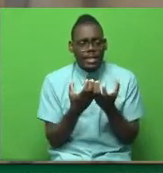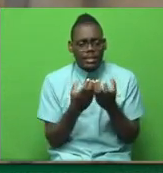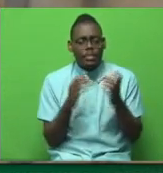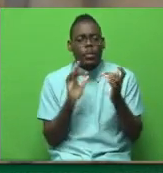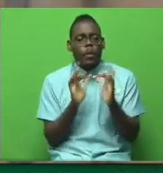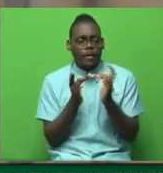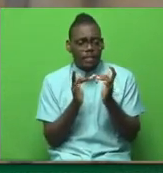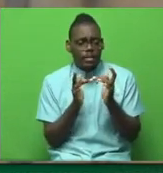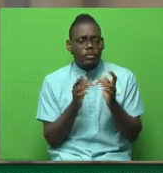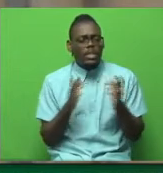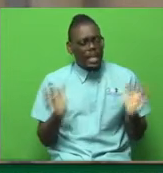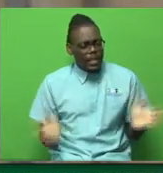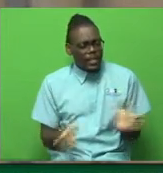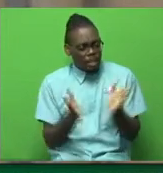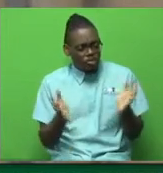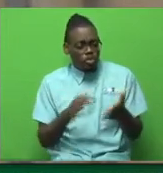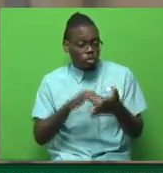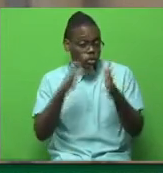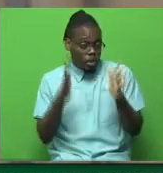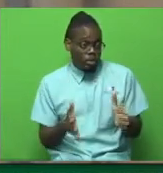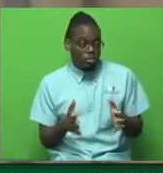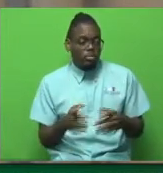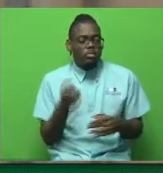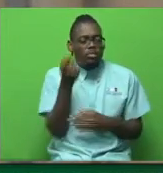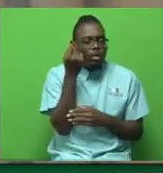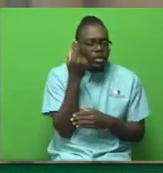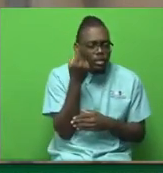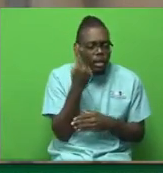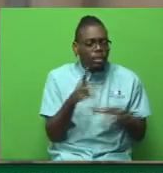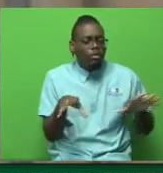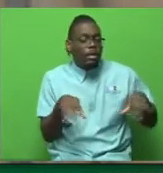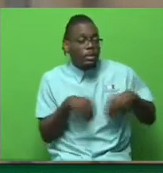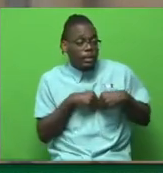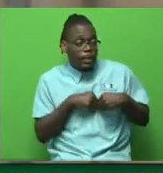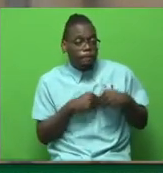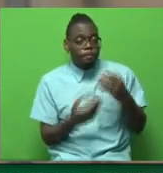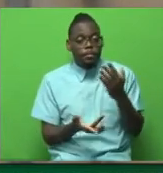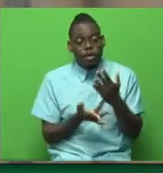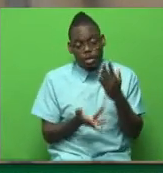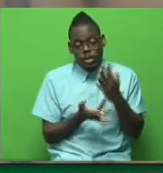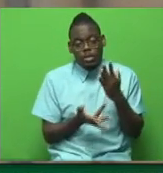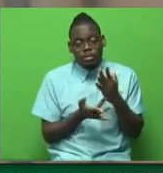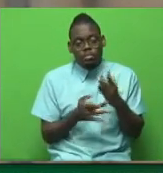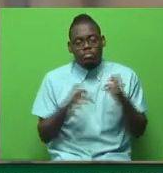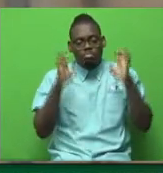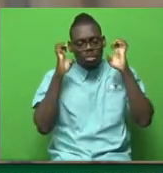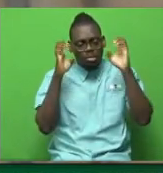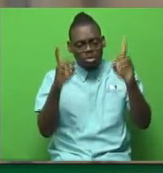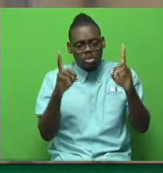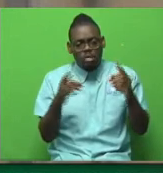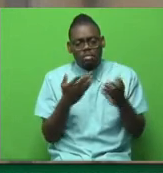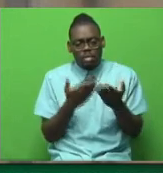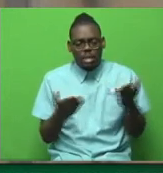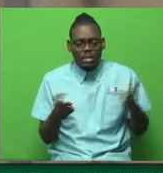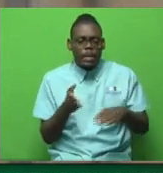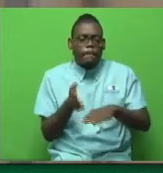students the acceptance of digital education and move our transformation along